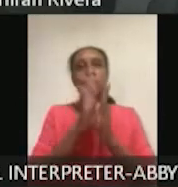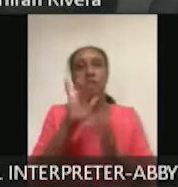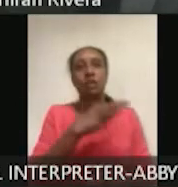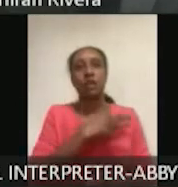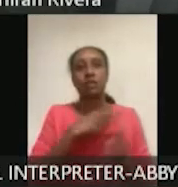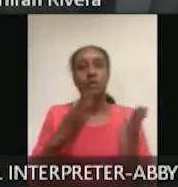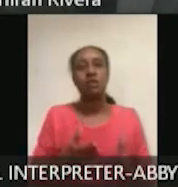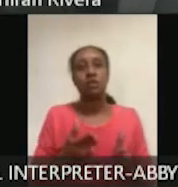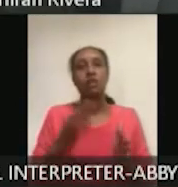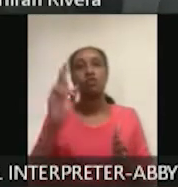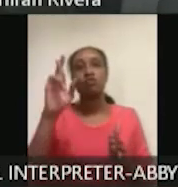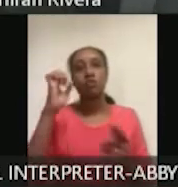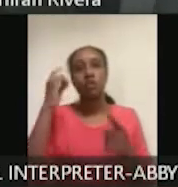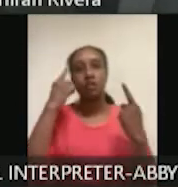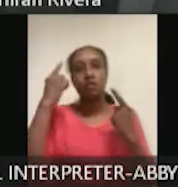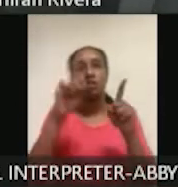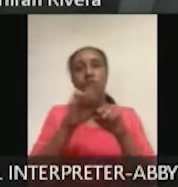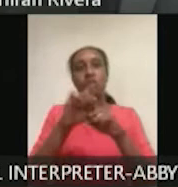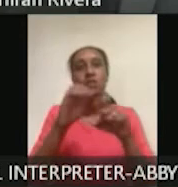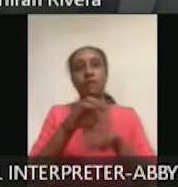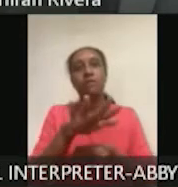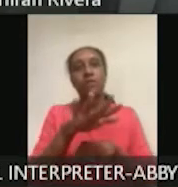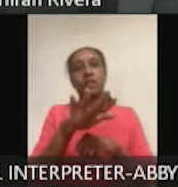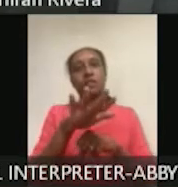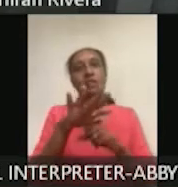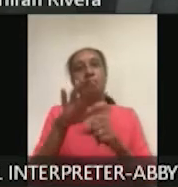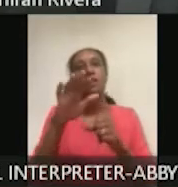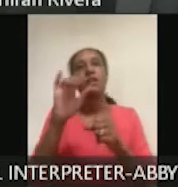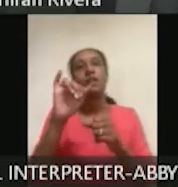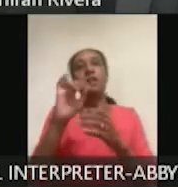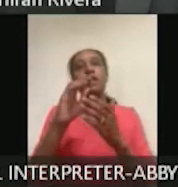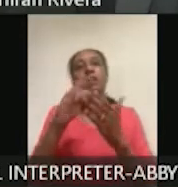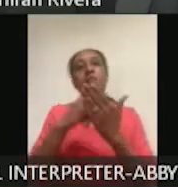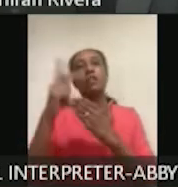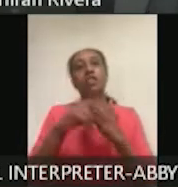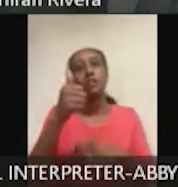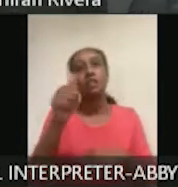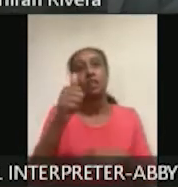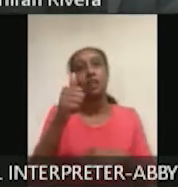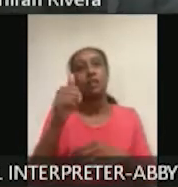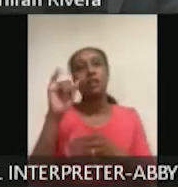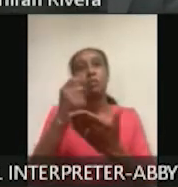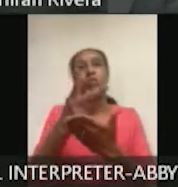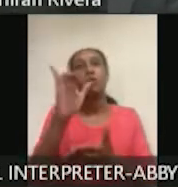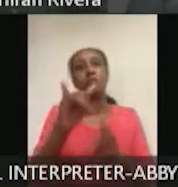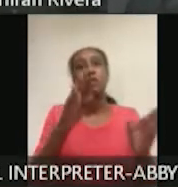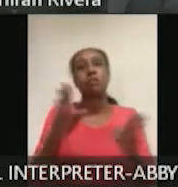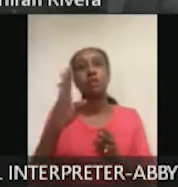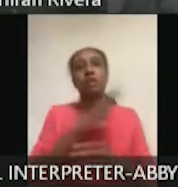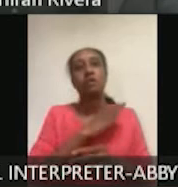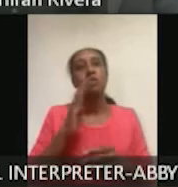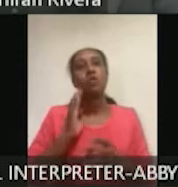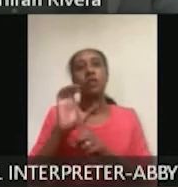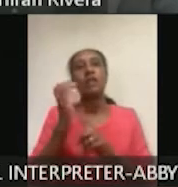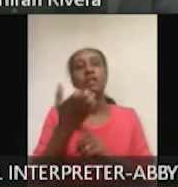the reconsideration also affects conditions 10 and 14 approved by the planning board.